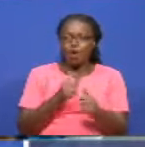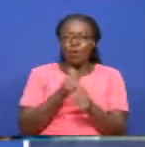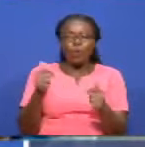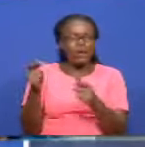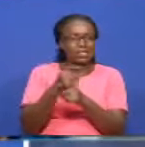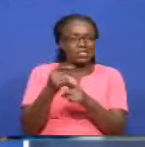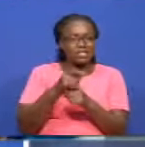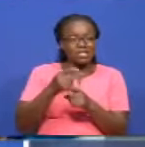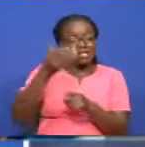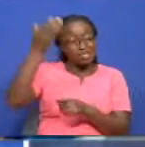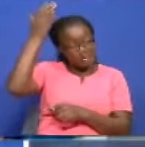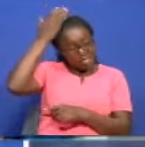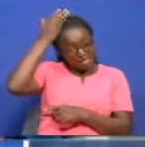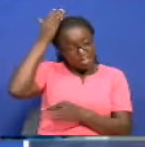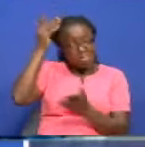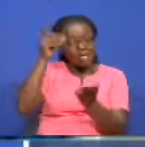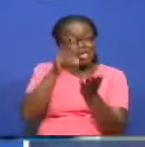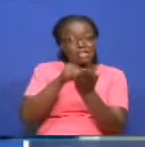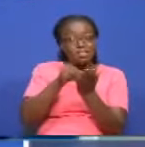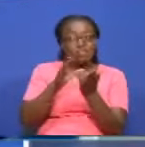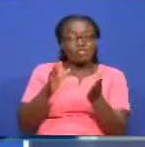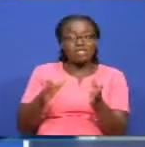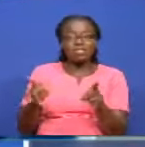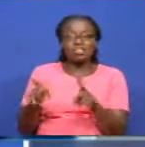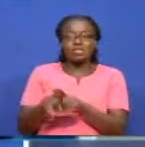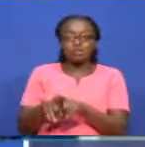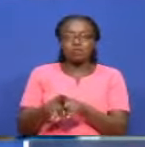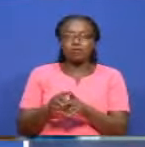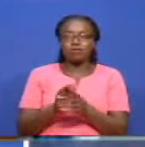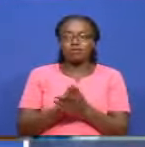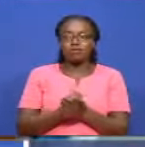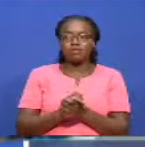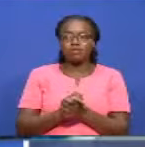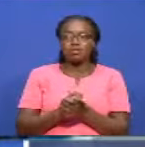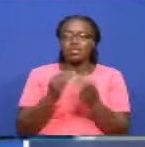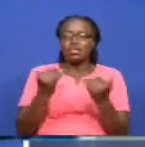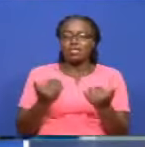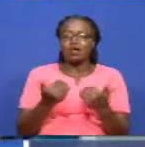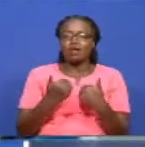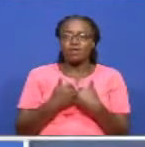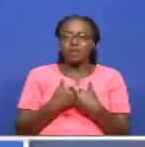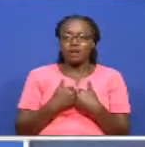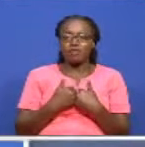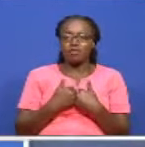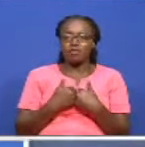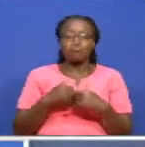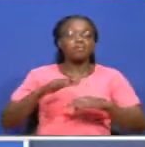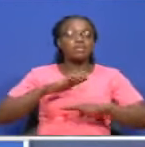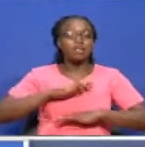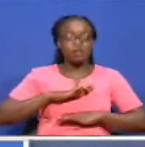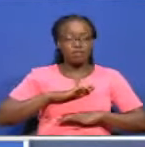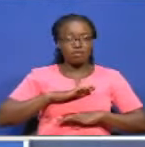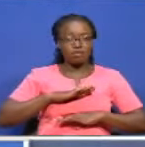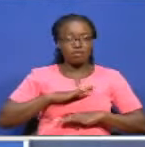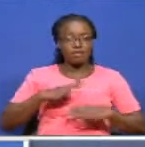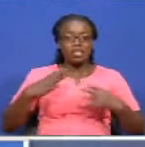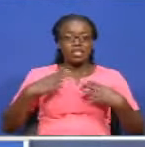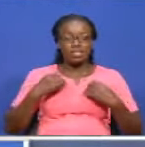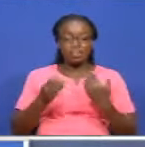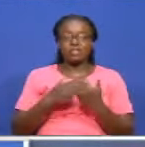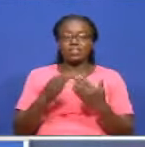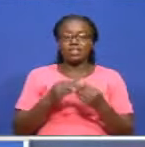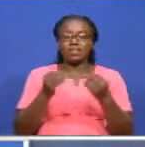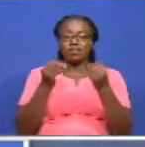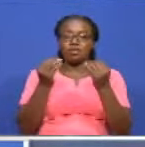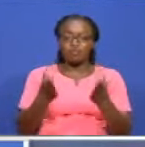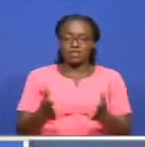well-trained doctors, and actually all cadres to take care of the patients. Currently, we have enough healthcare providers.